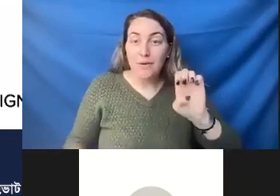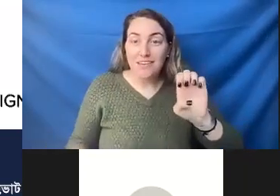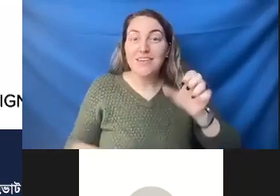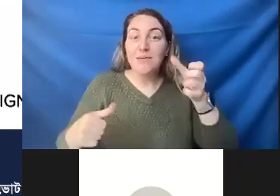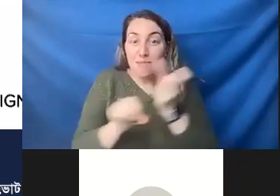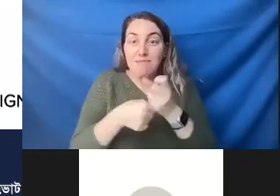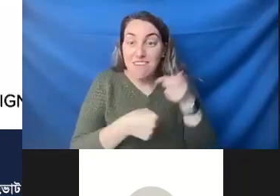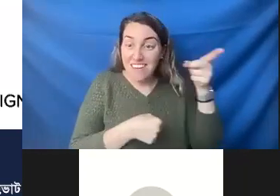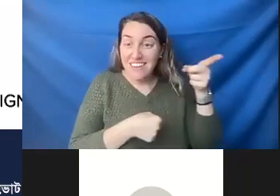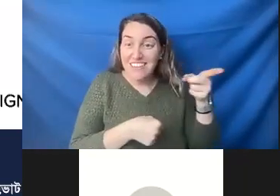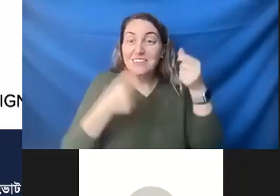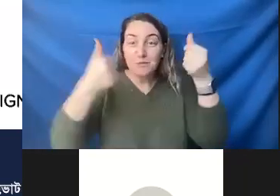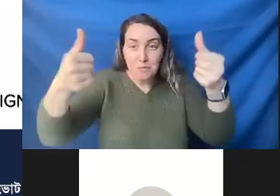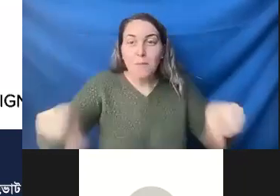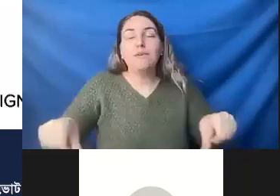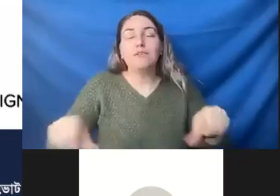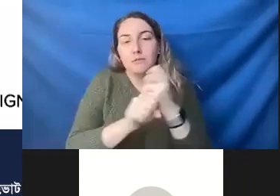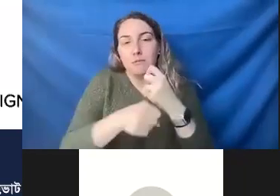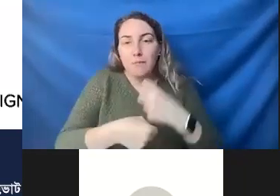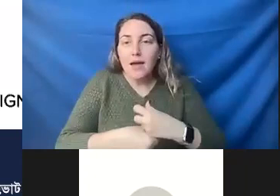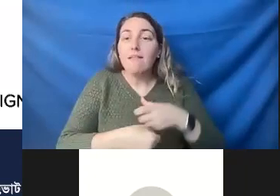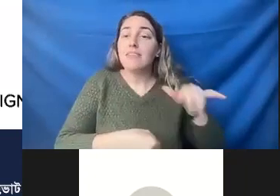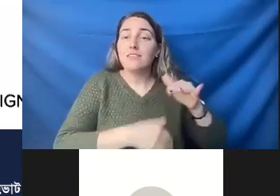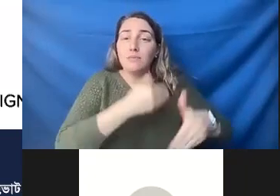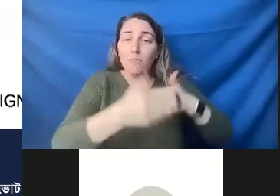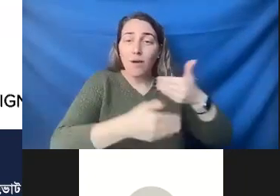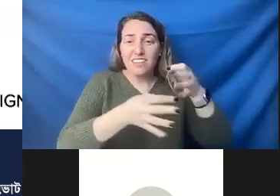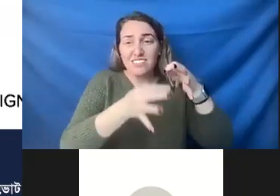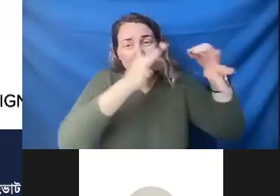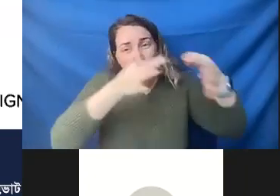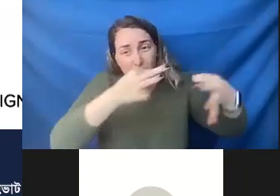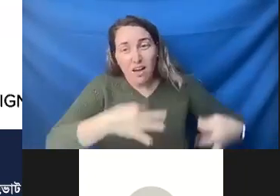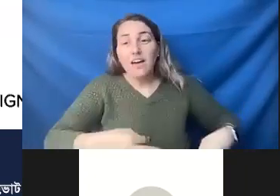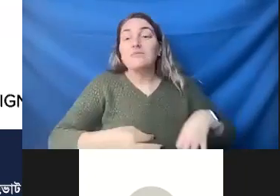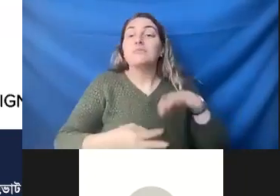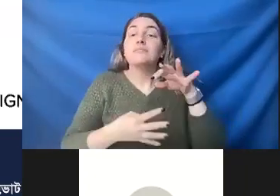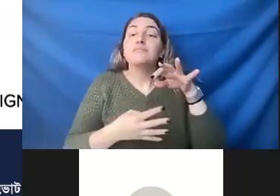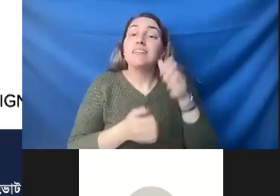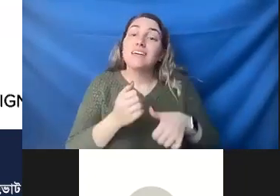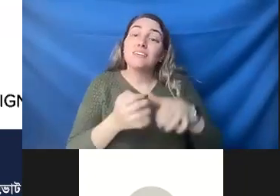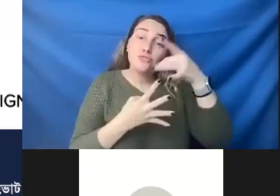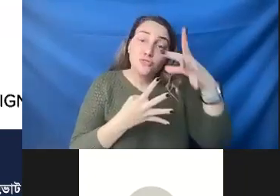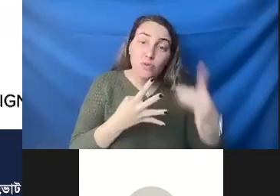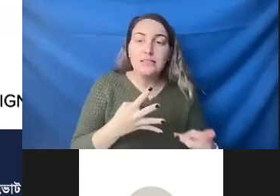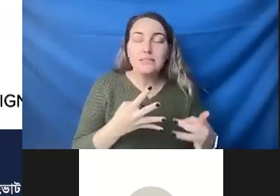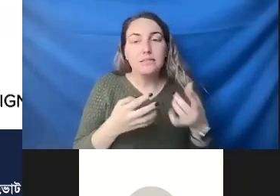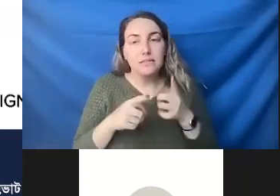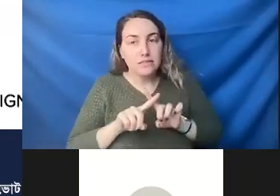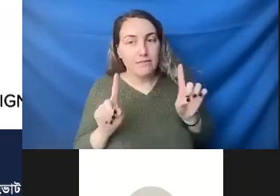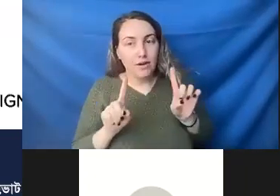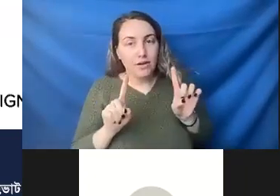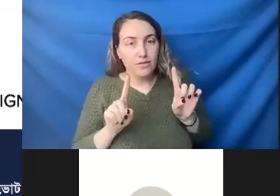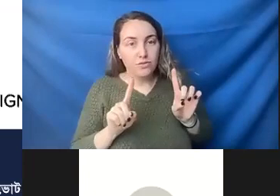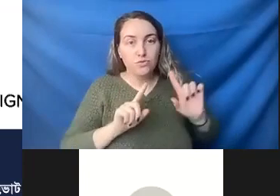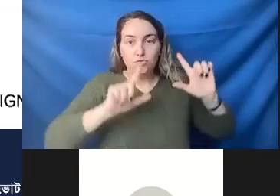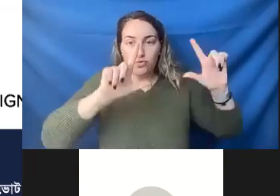flyers explaining this process and emphasizing again that each choice is a separate screen. These flyers